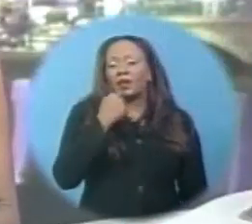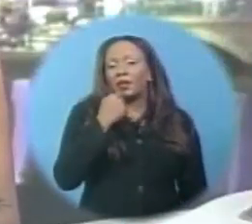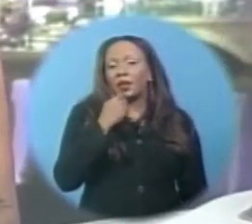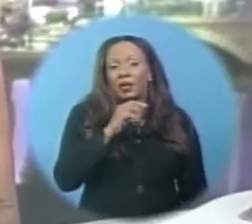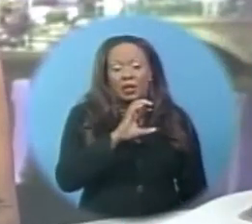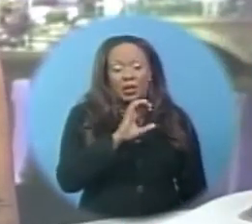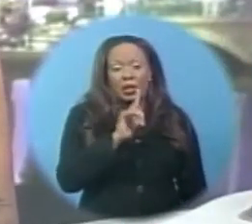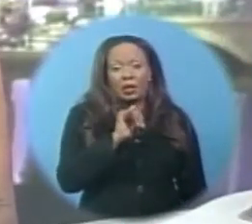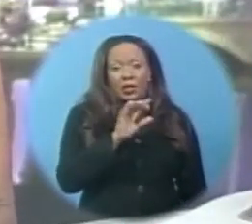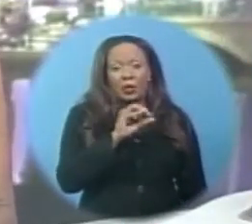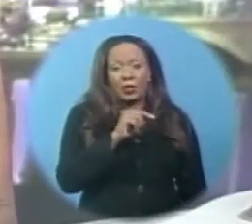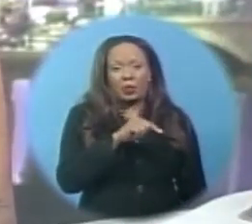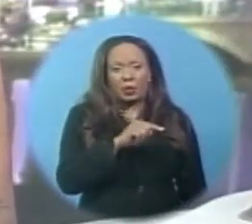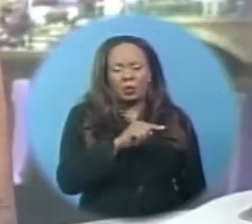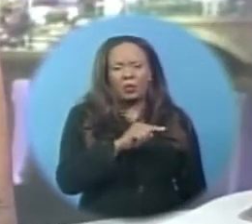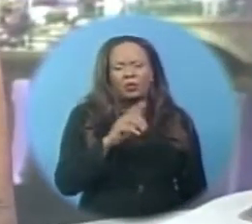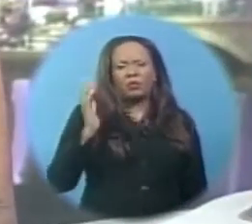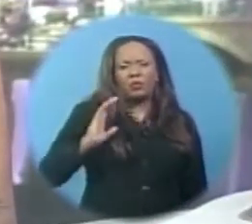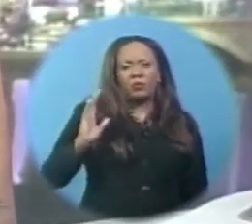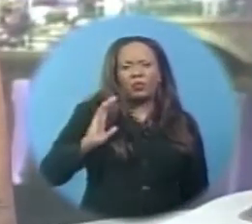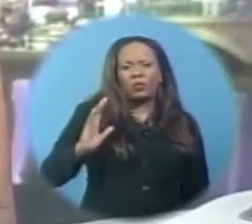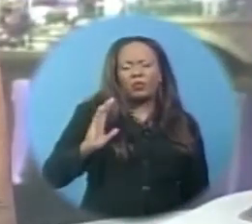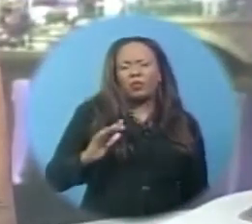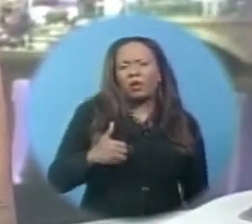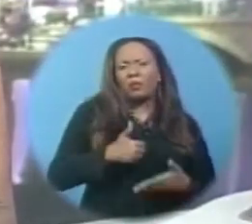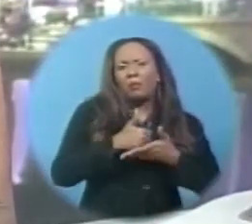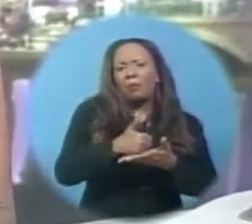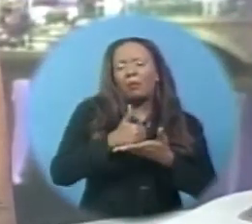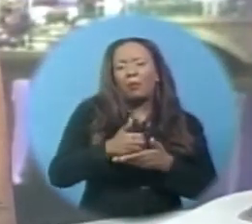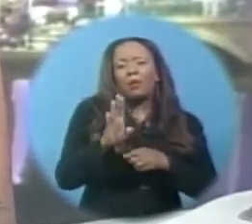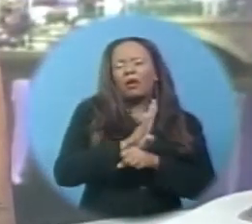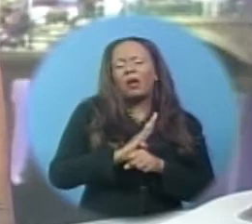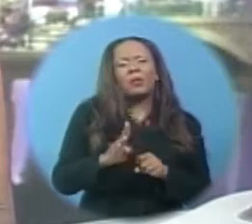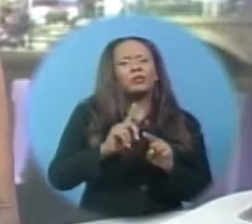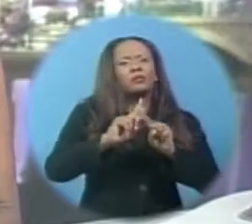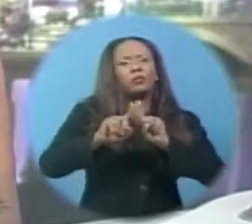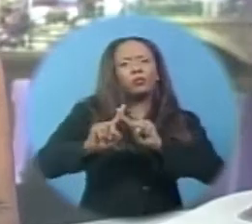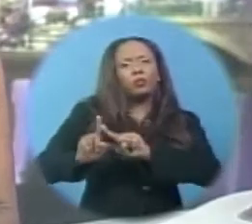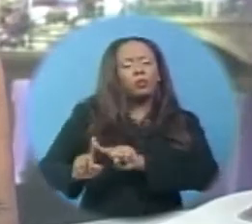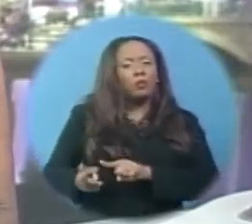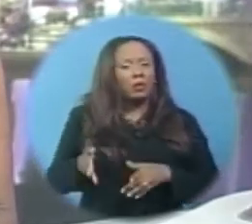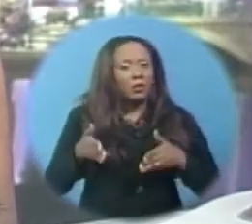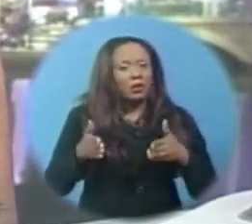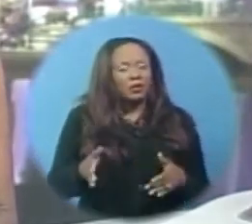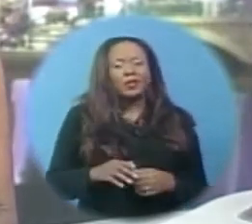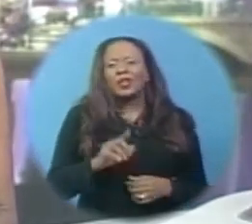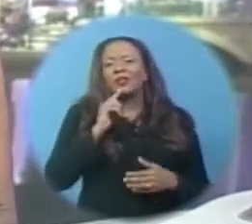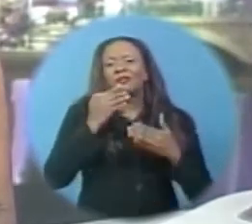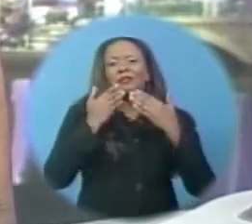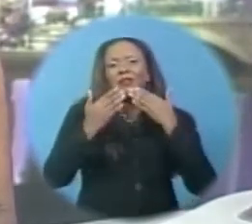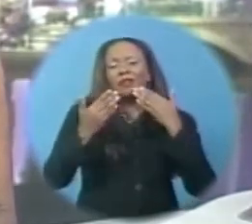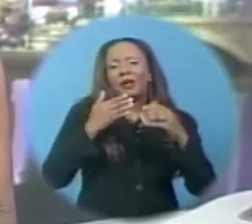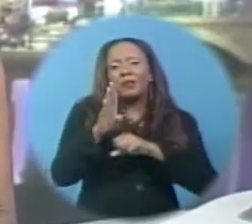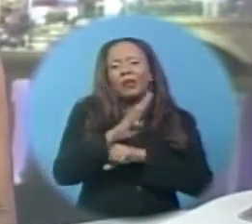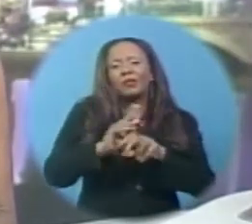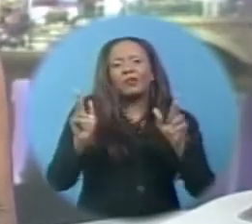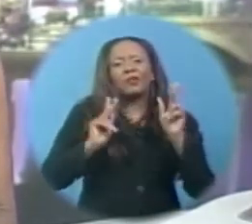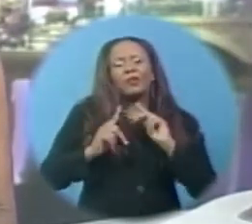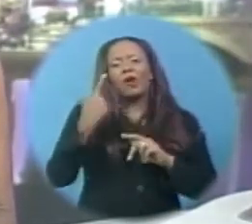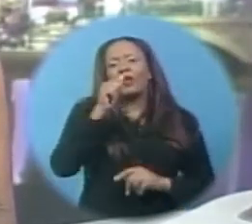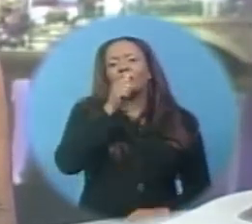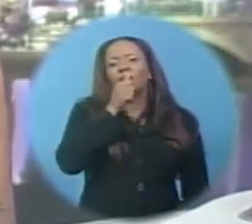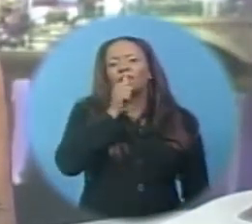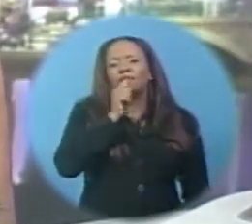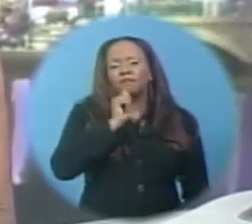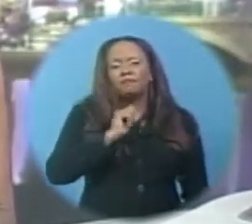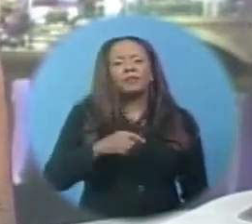Senator Ince notes that CLICO, in its heyday, contributed to Barbados in many ways. He thanked Barbadians for their patience, telling them the